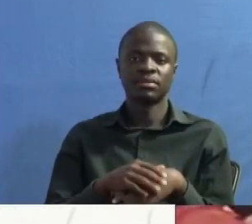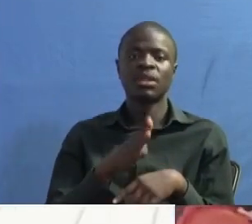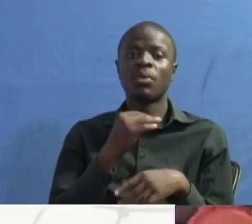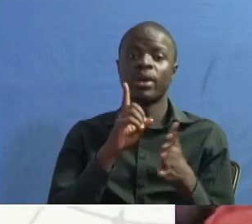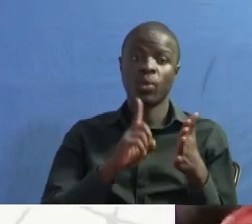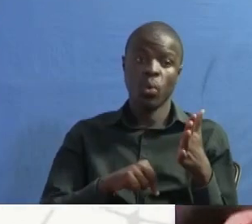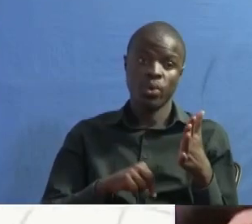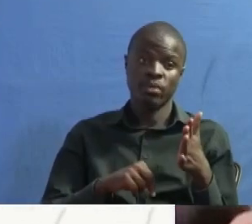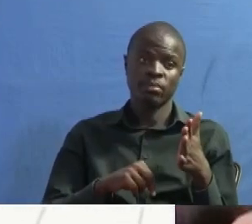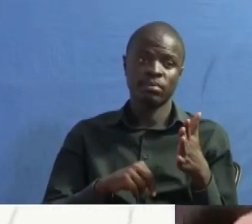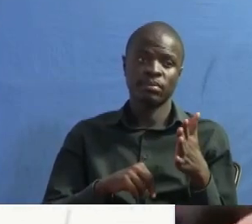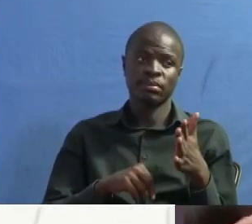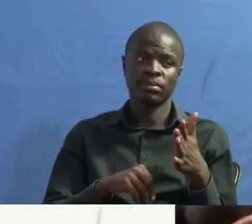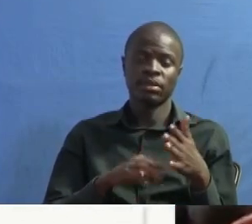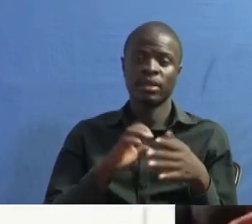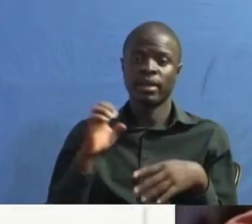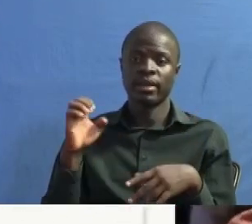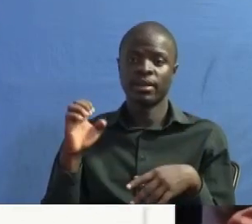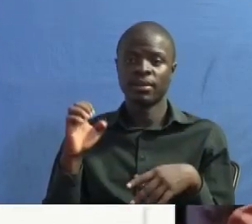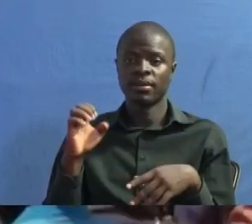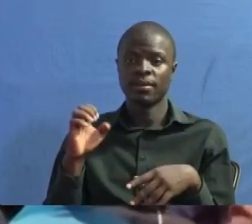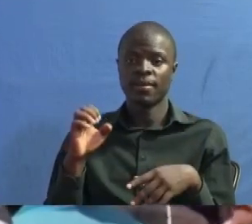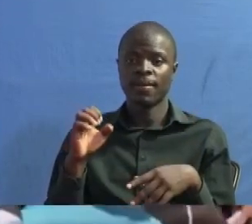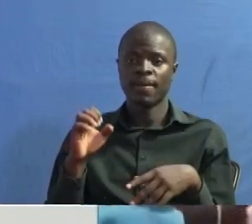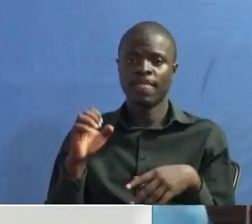Mnataka nini? Eh?